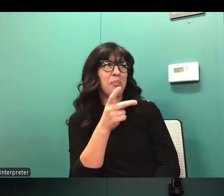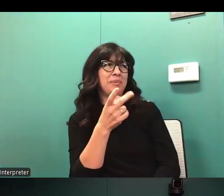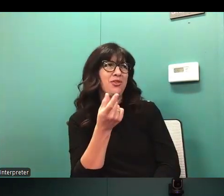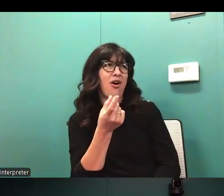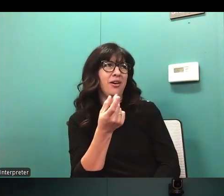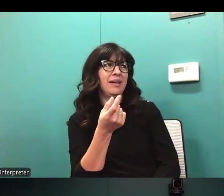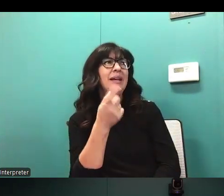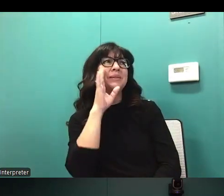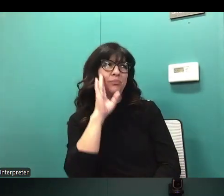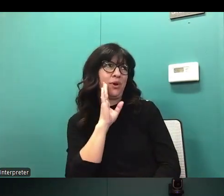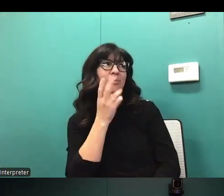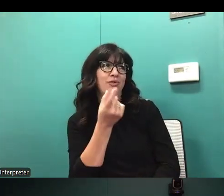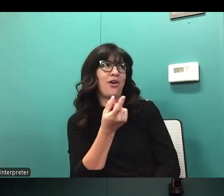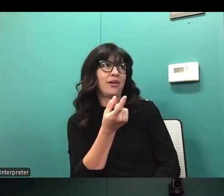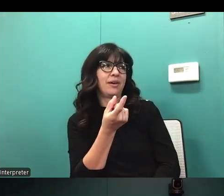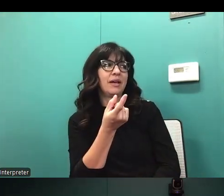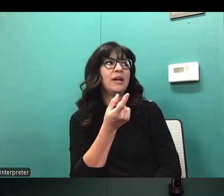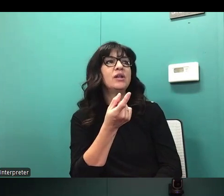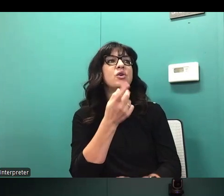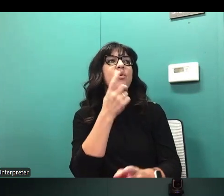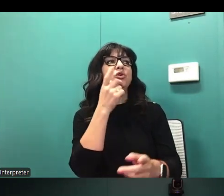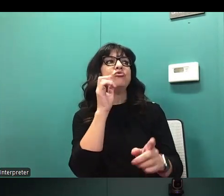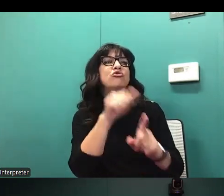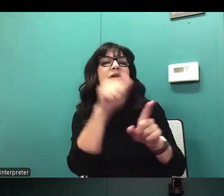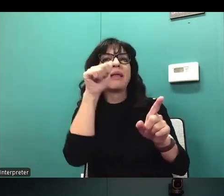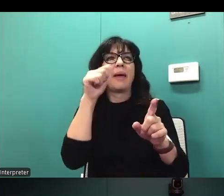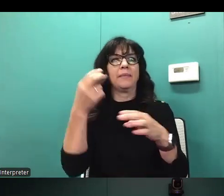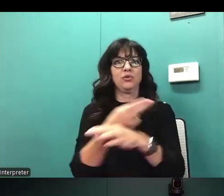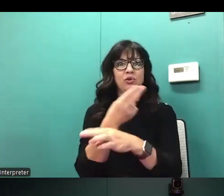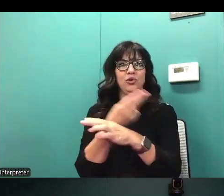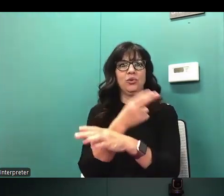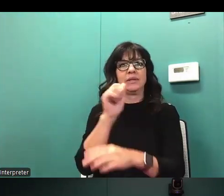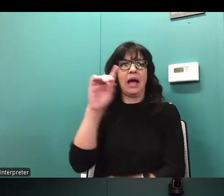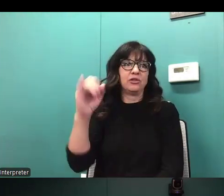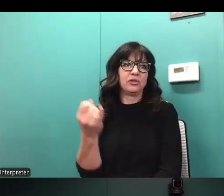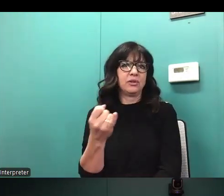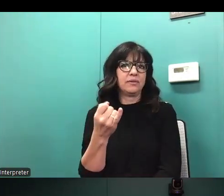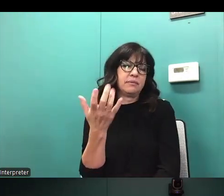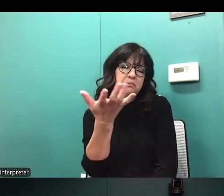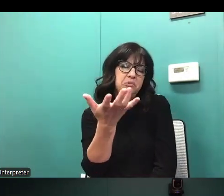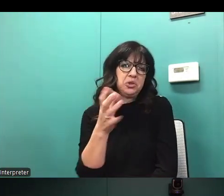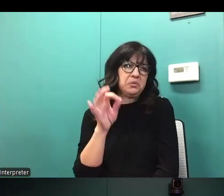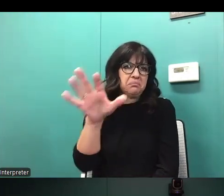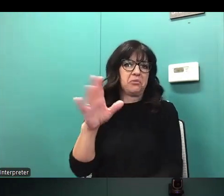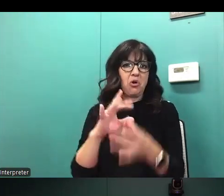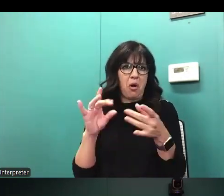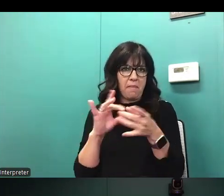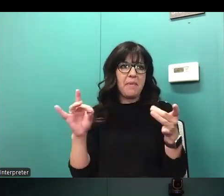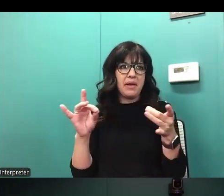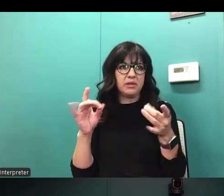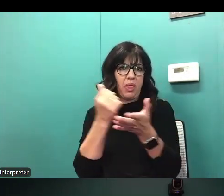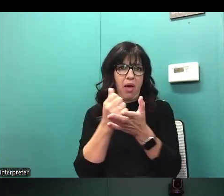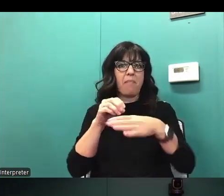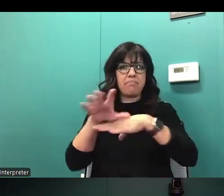that's a brown dog. Yeah. You got him to use an adjective. So yes. not always questioning, but just even comments. Even comments, I